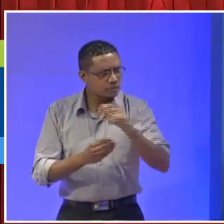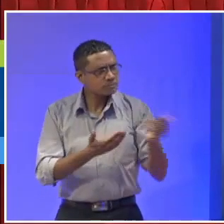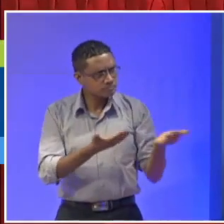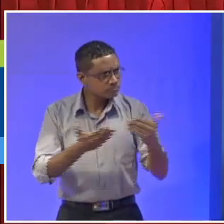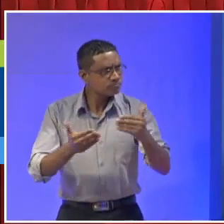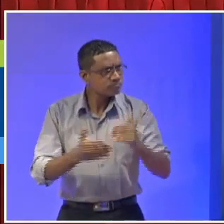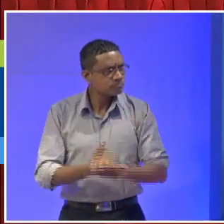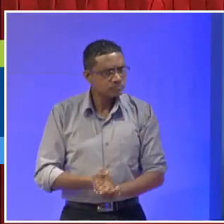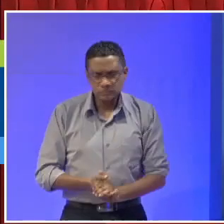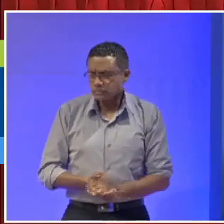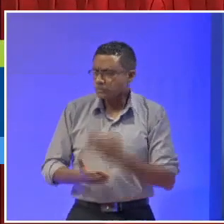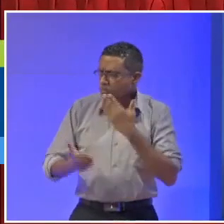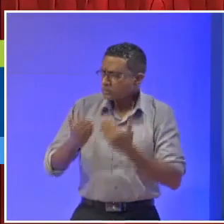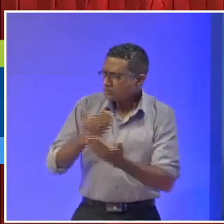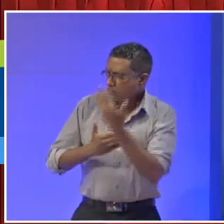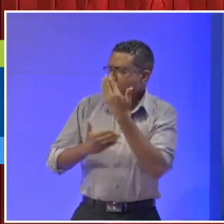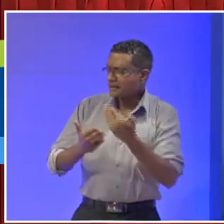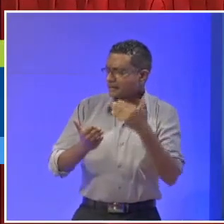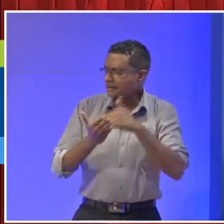Good morning again. Thank you all. Minister,